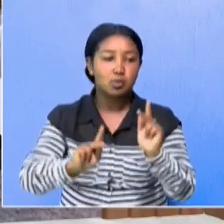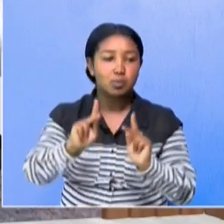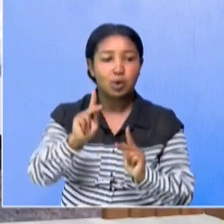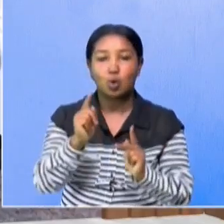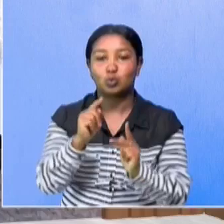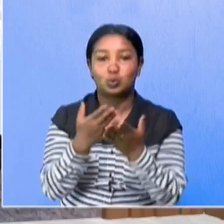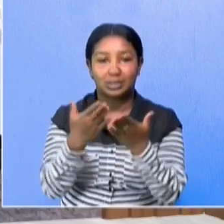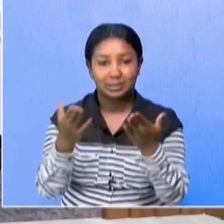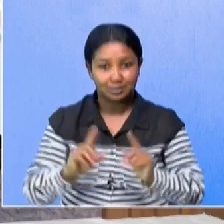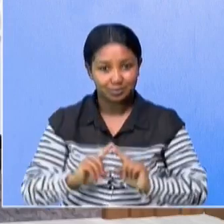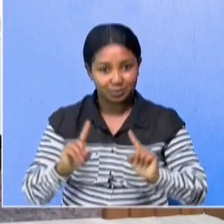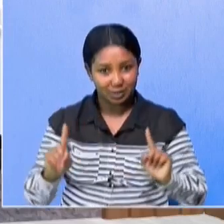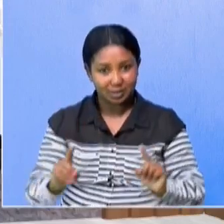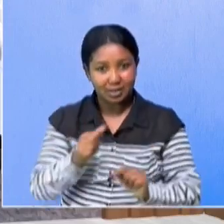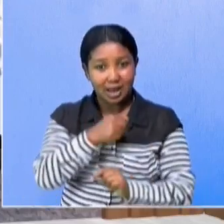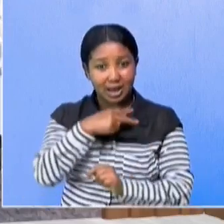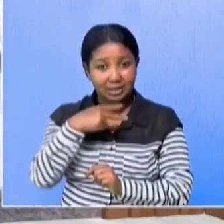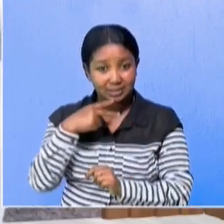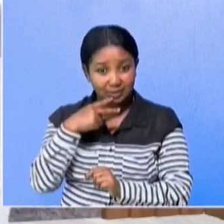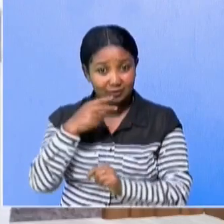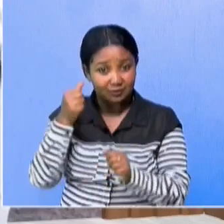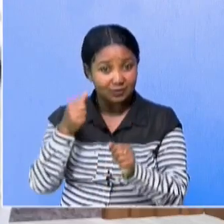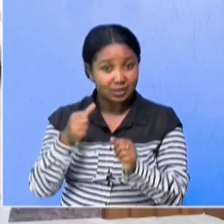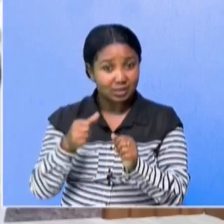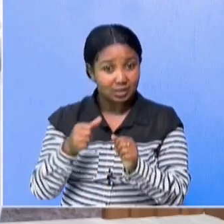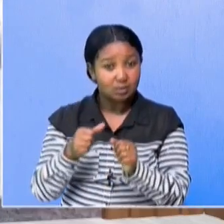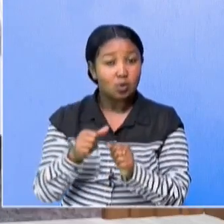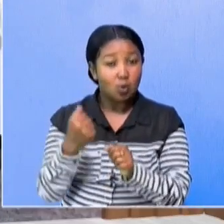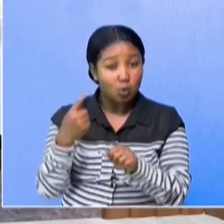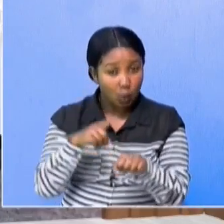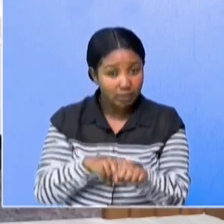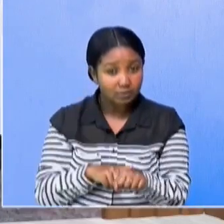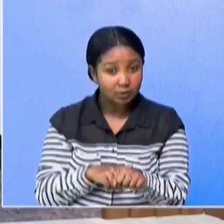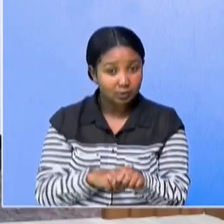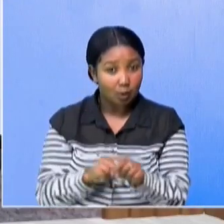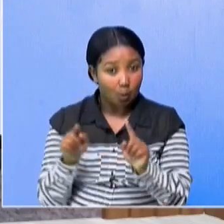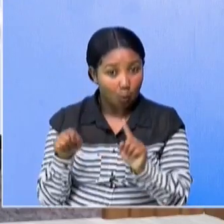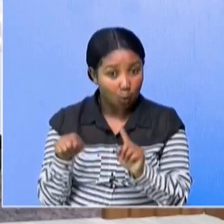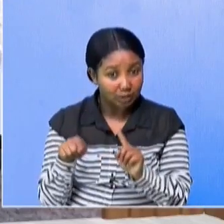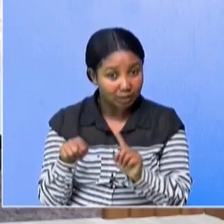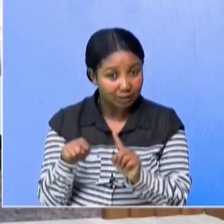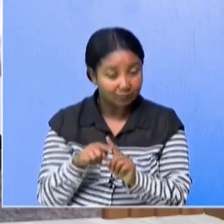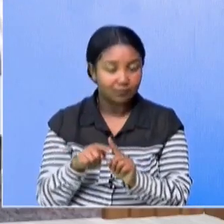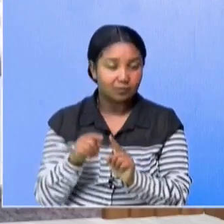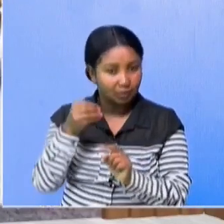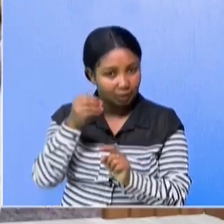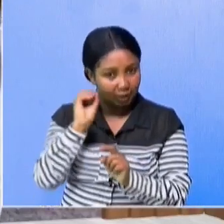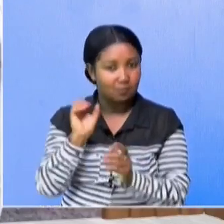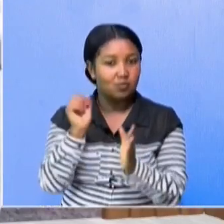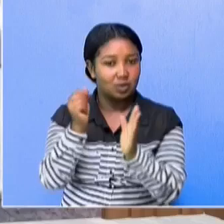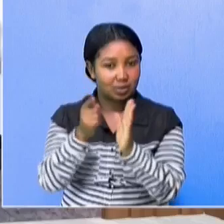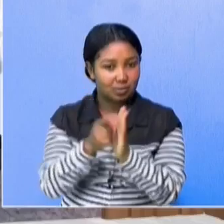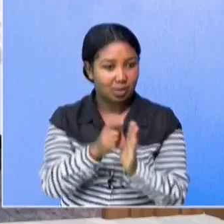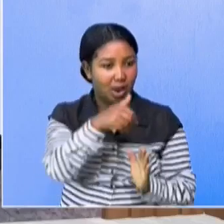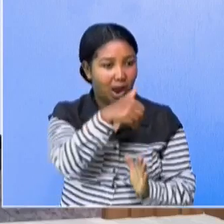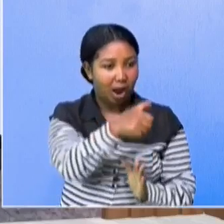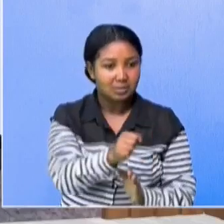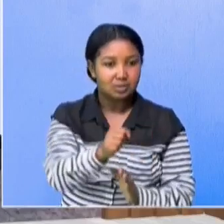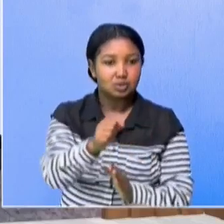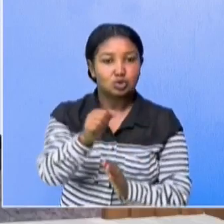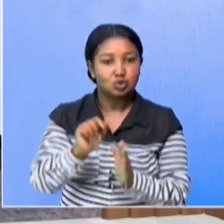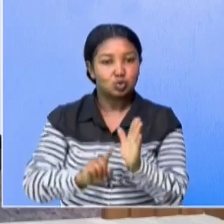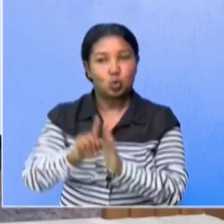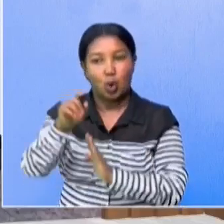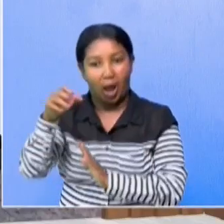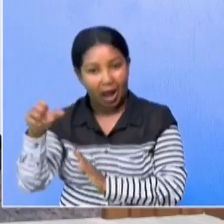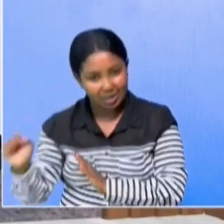things. But the adjective remains always positive degree. For instance, as tall as